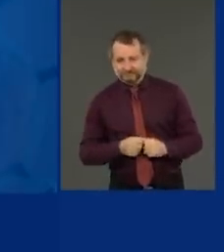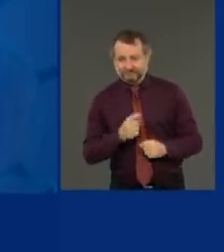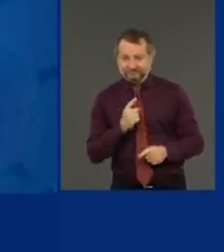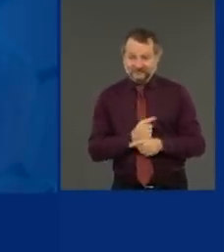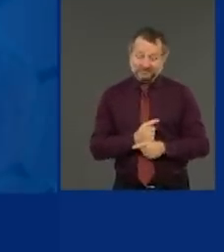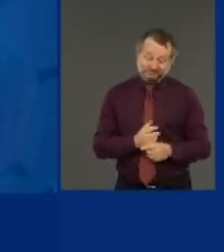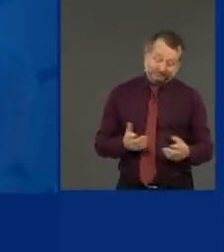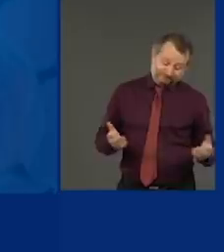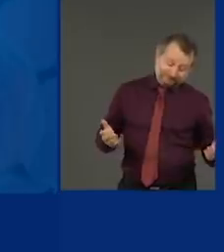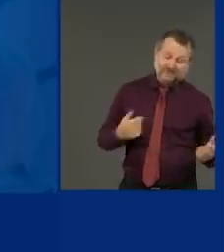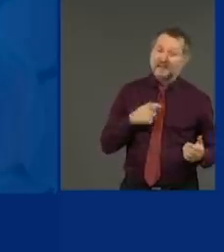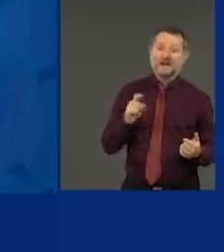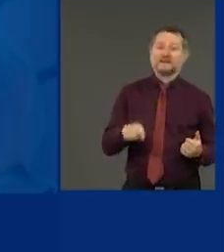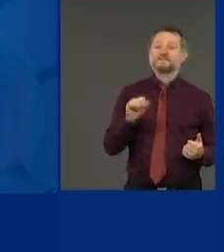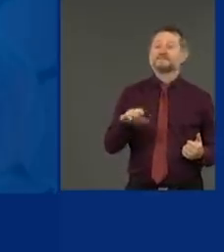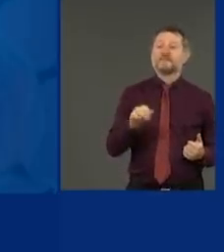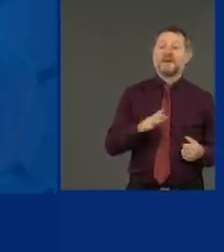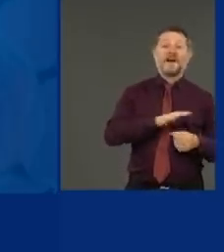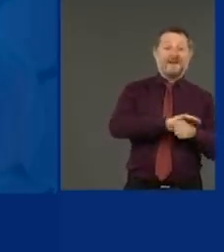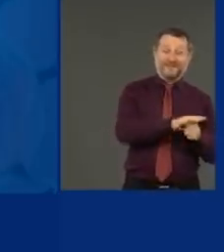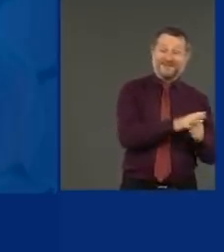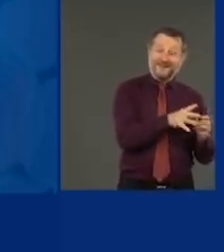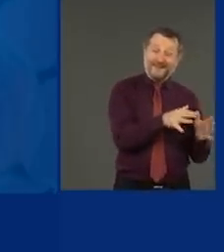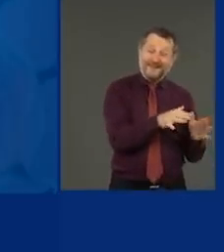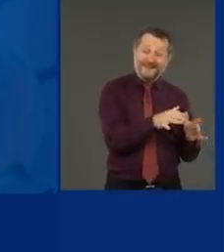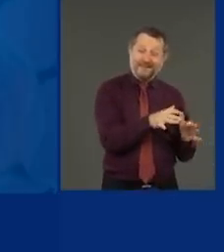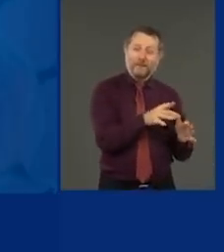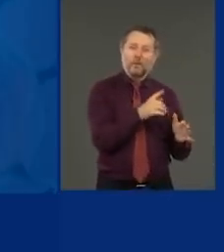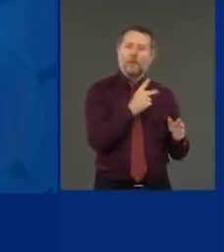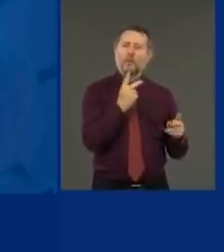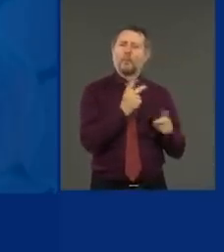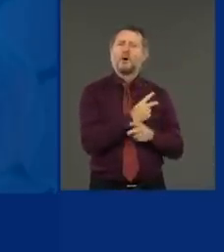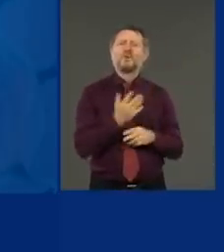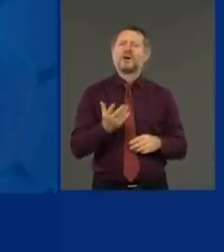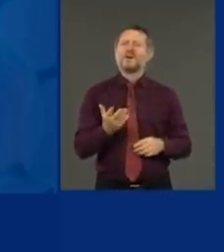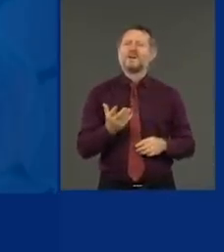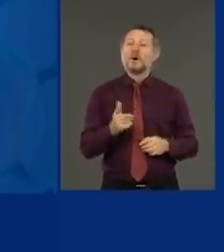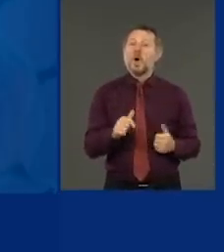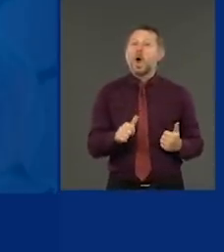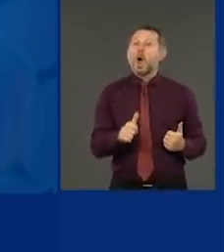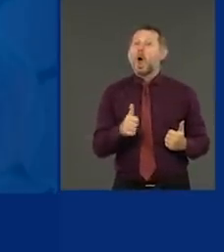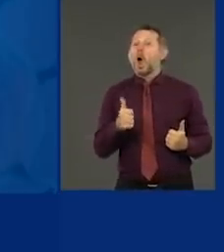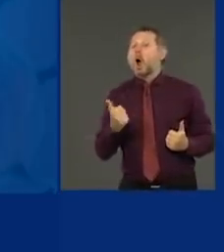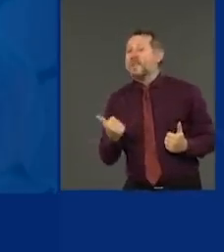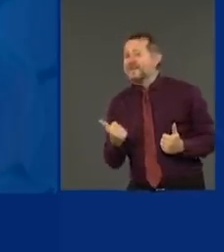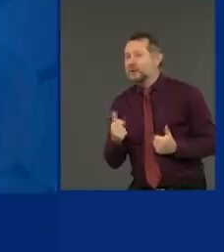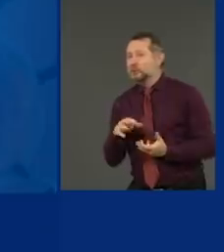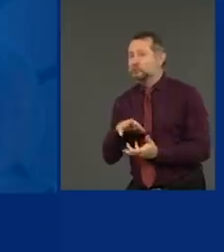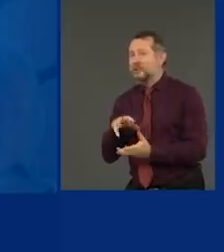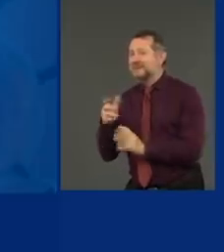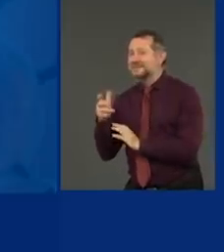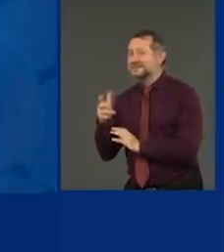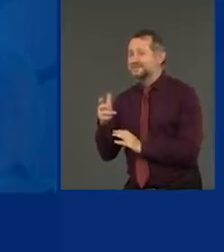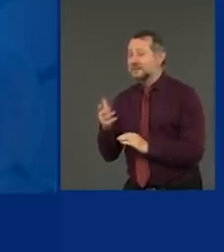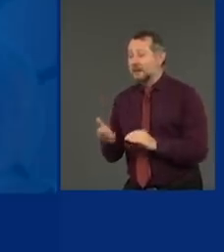COVID crisis, what could be worse? Another crisis on top of COVID could be worse. Oh, that could never